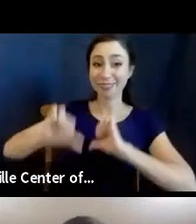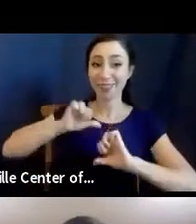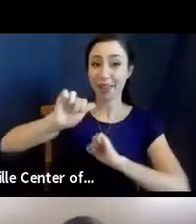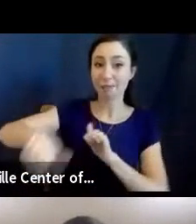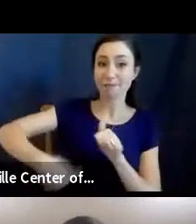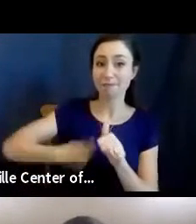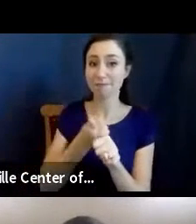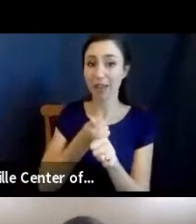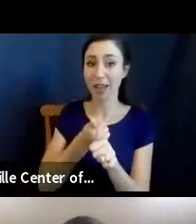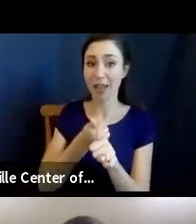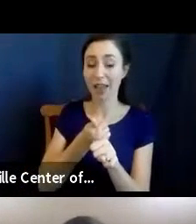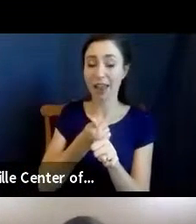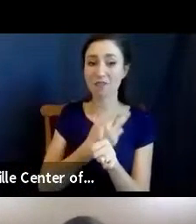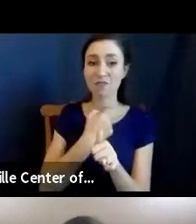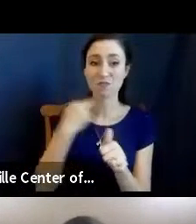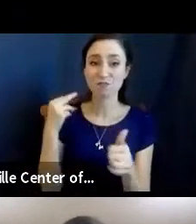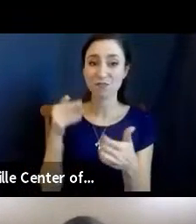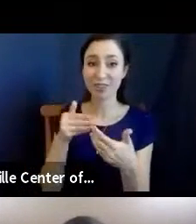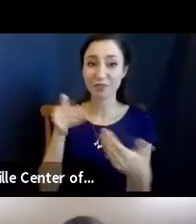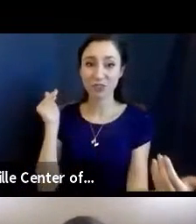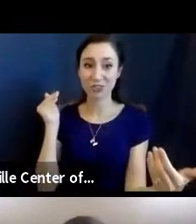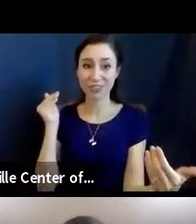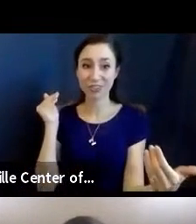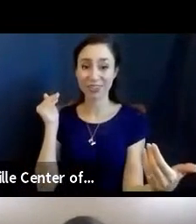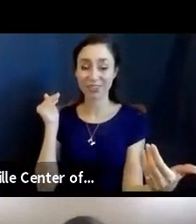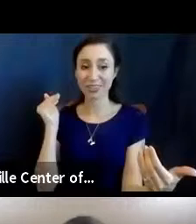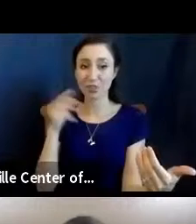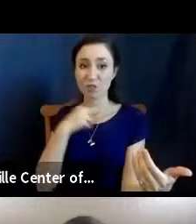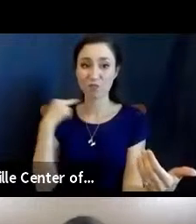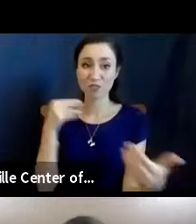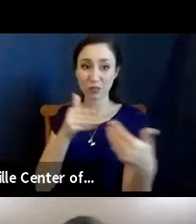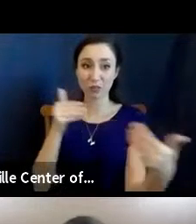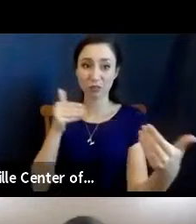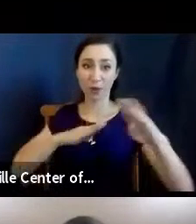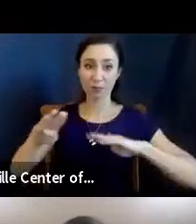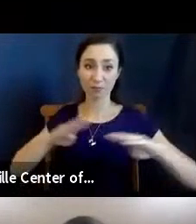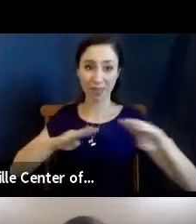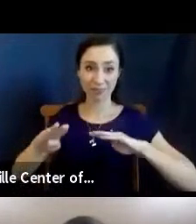behind risk aversion and risk avoidant behaviors,